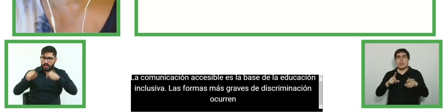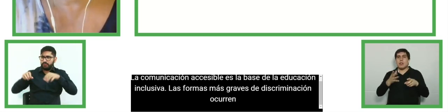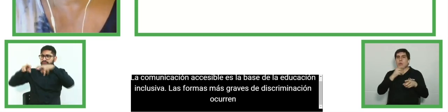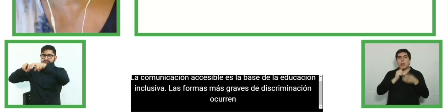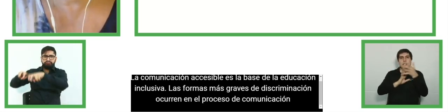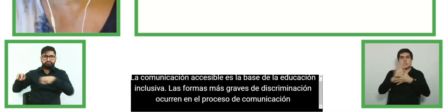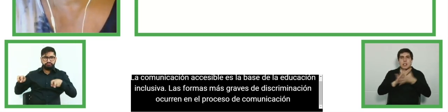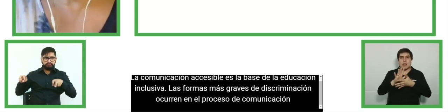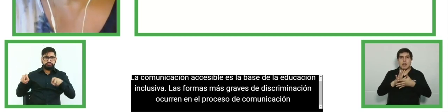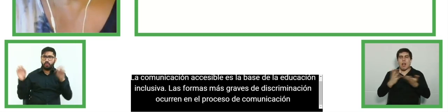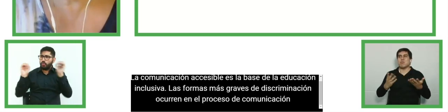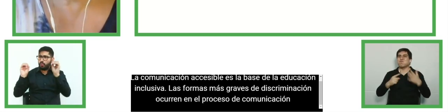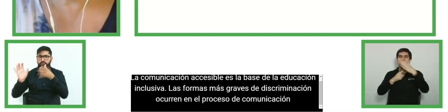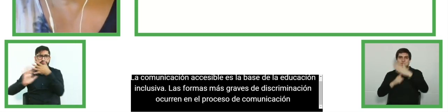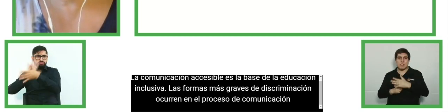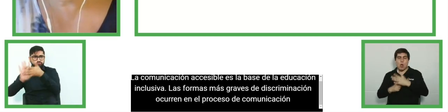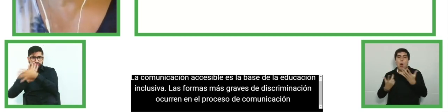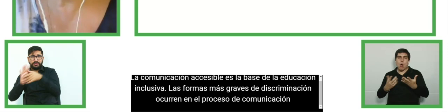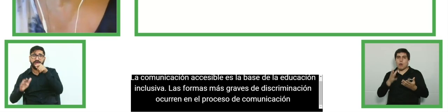audio description, at least.